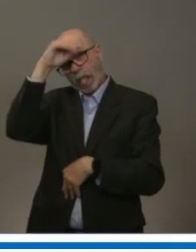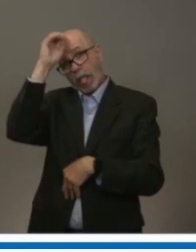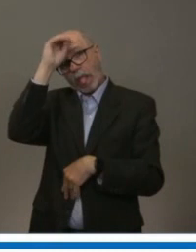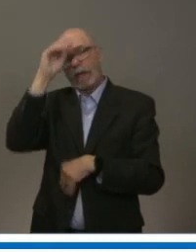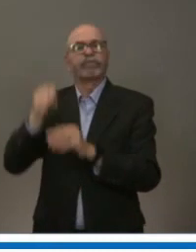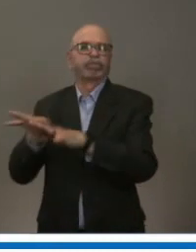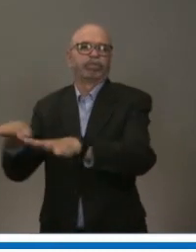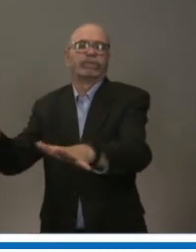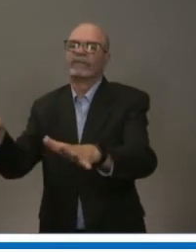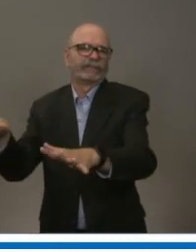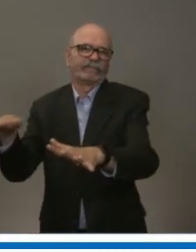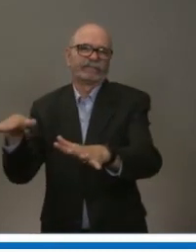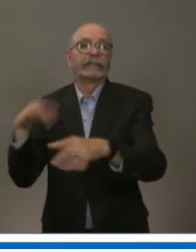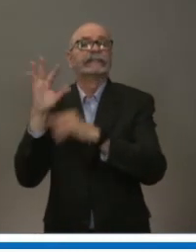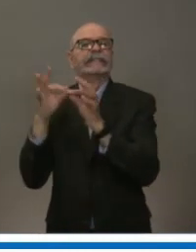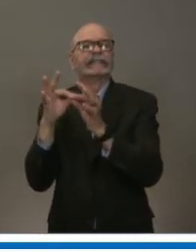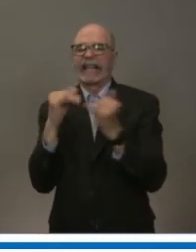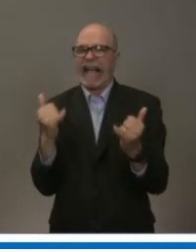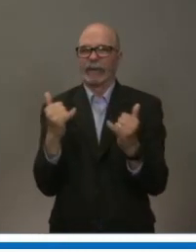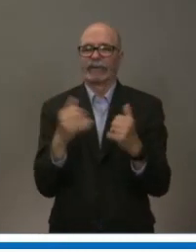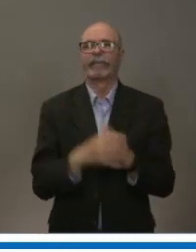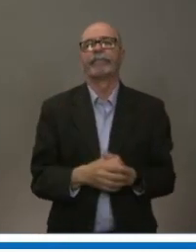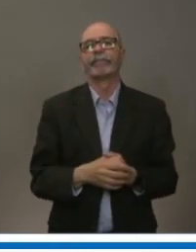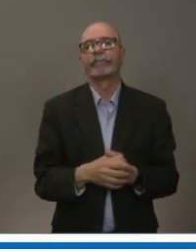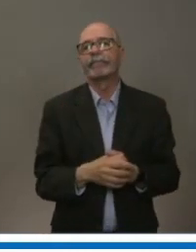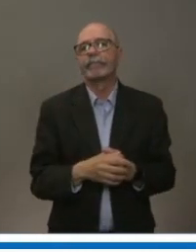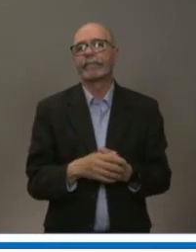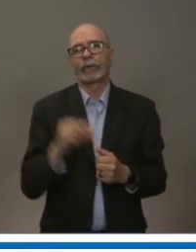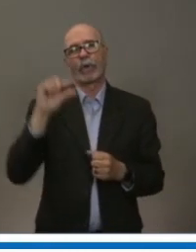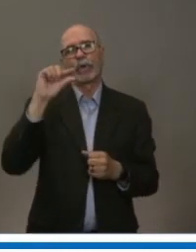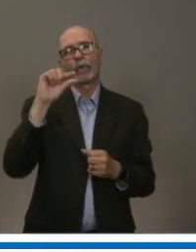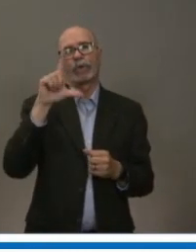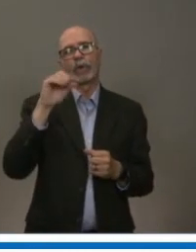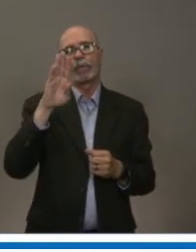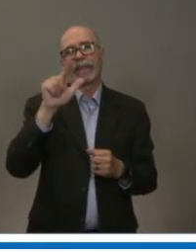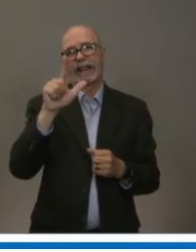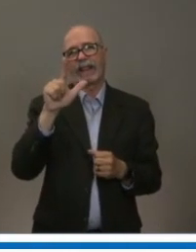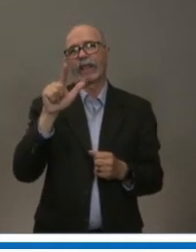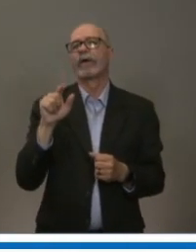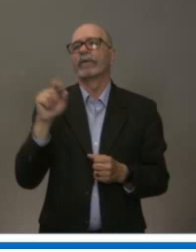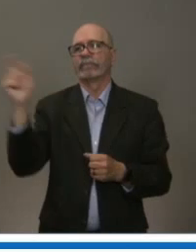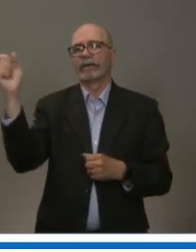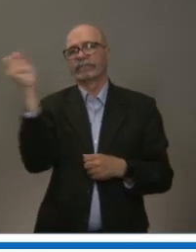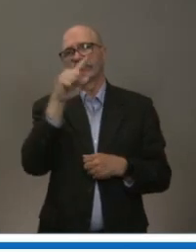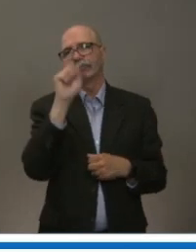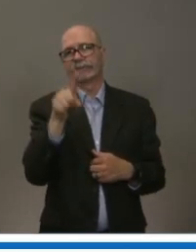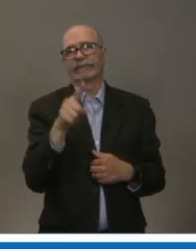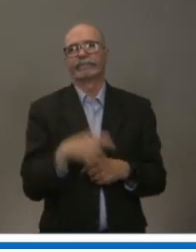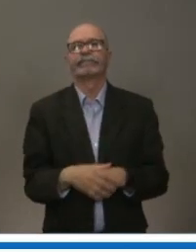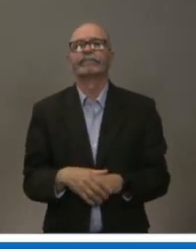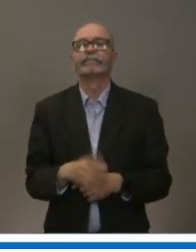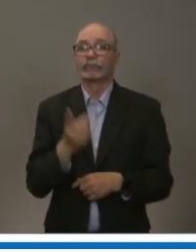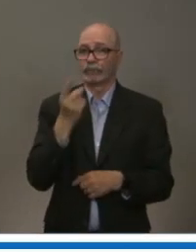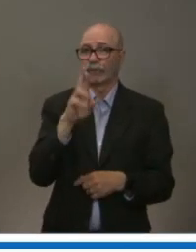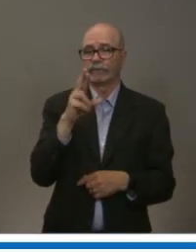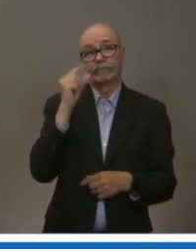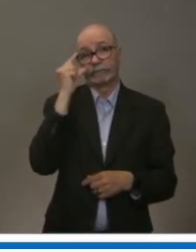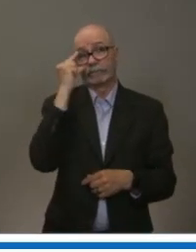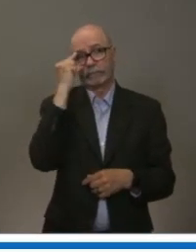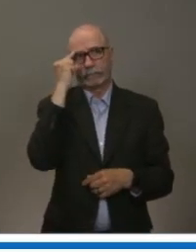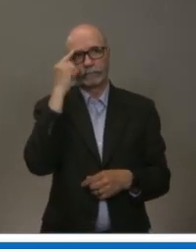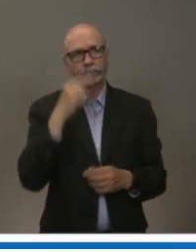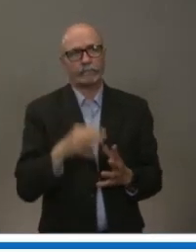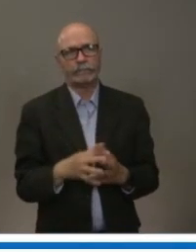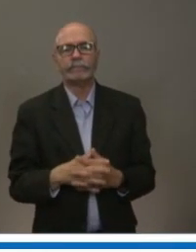Global. Go ahead, Jesse. Thank you. This is a question for Dr. Strang. Just while this press conference began,